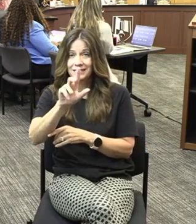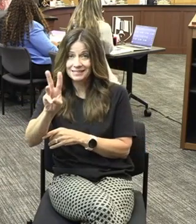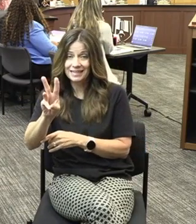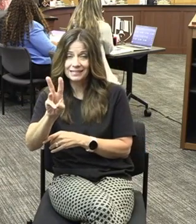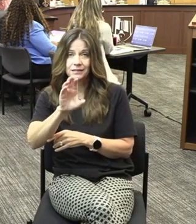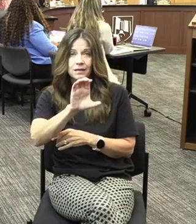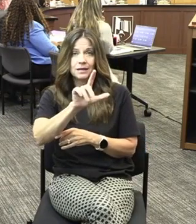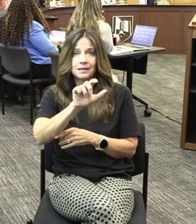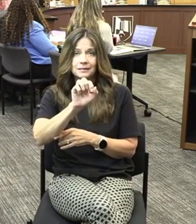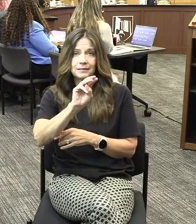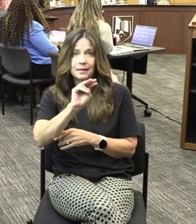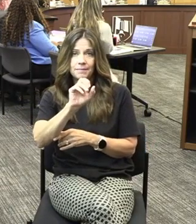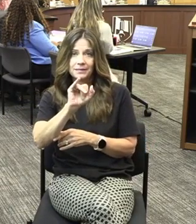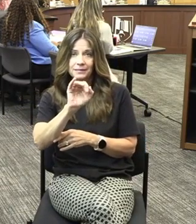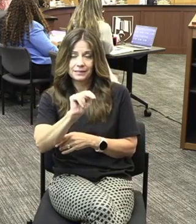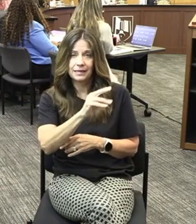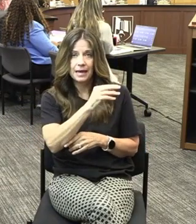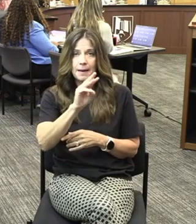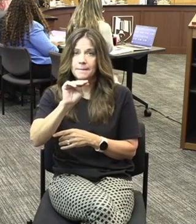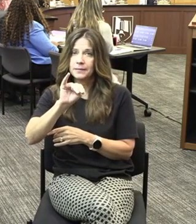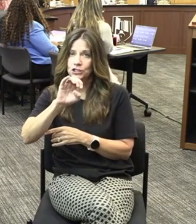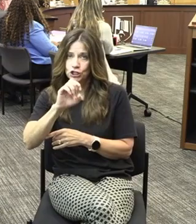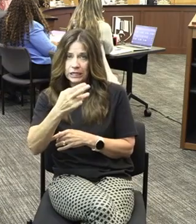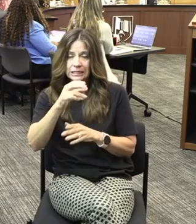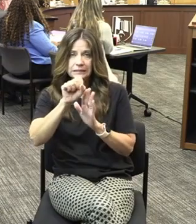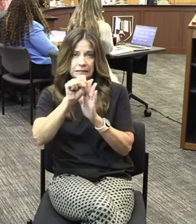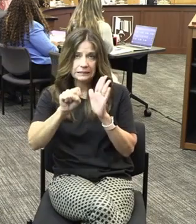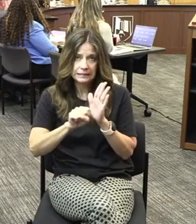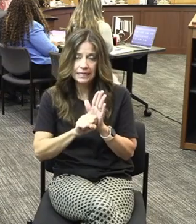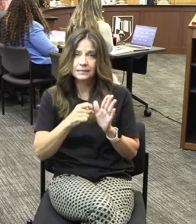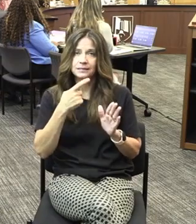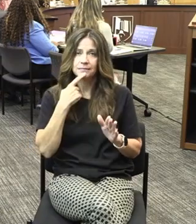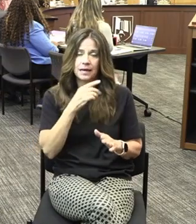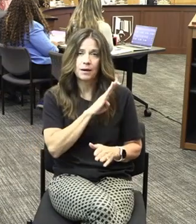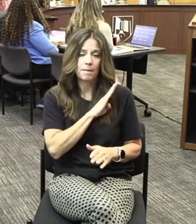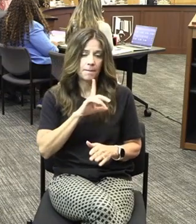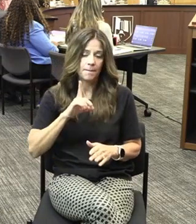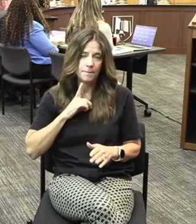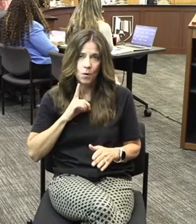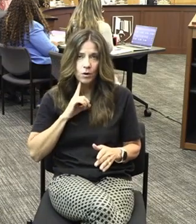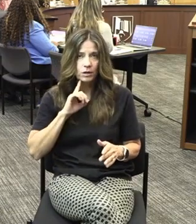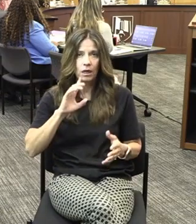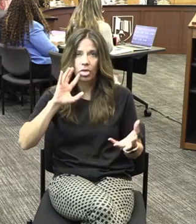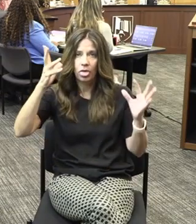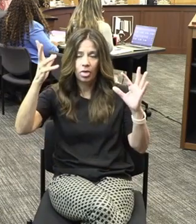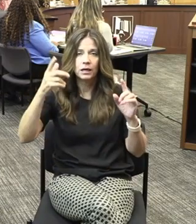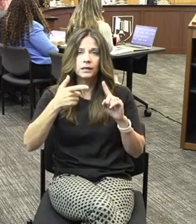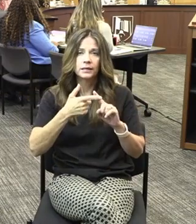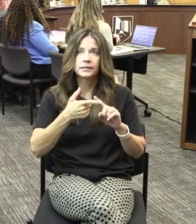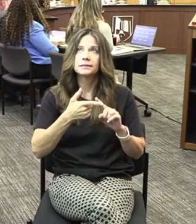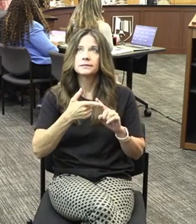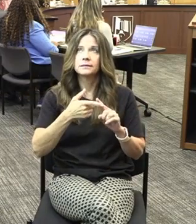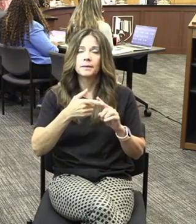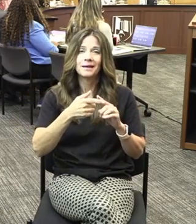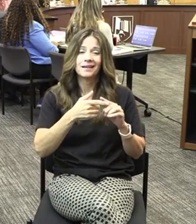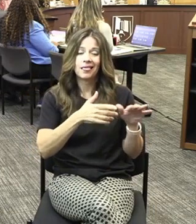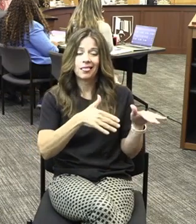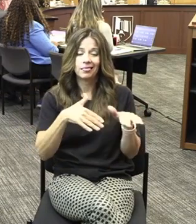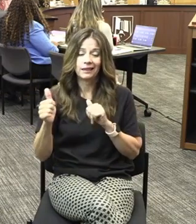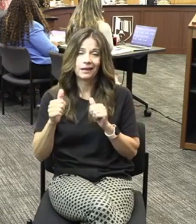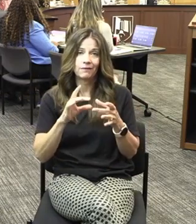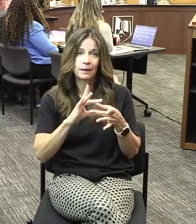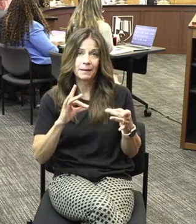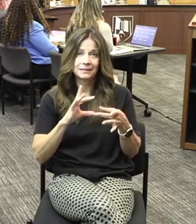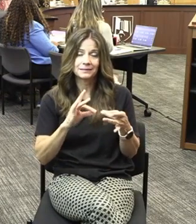Clemson poached Michigan State's Kevin Gushkowitz, who noted board dysfunction in his parting message. Look at this next sentence.